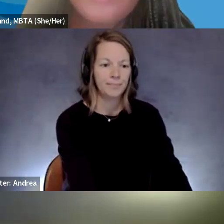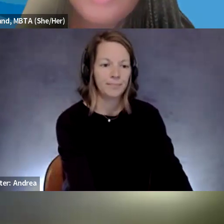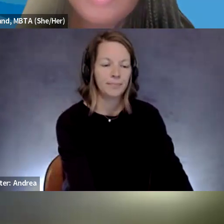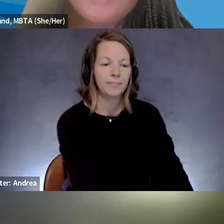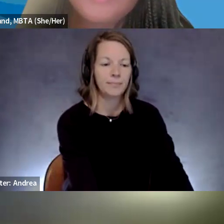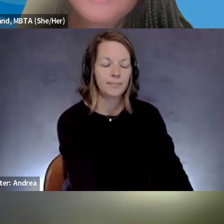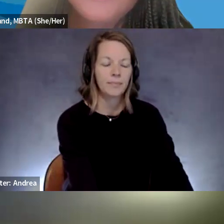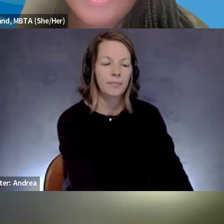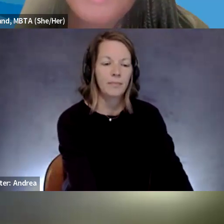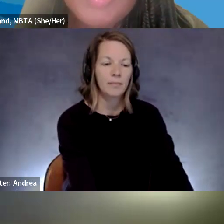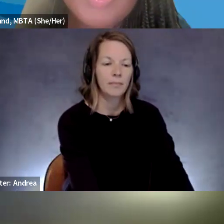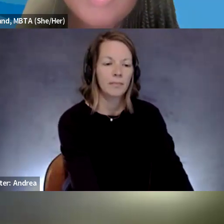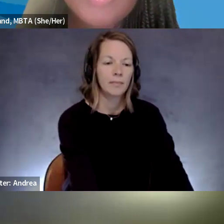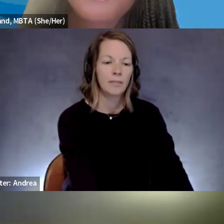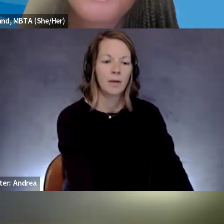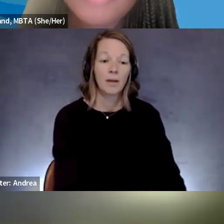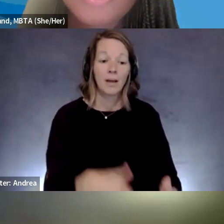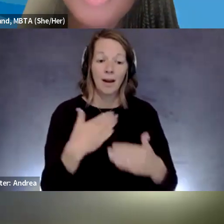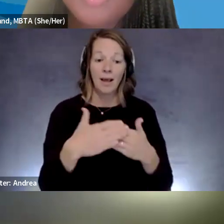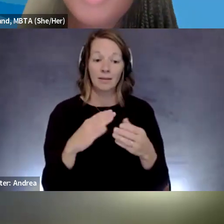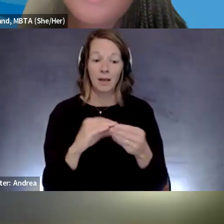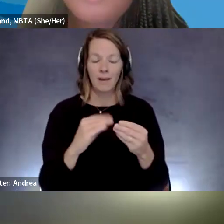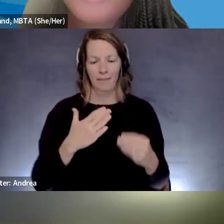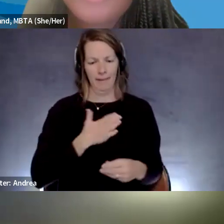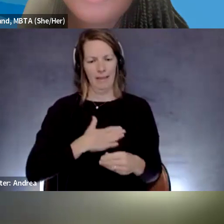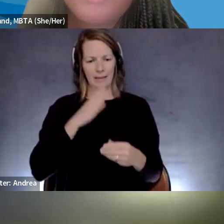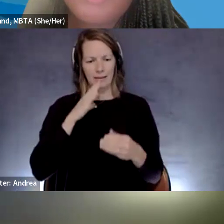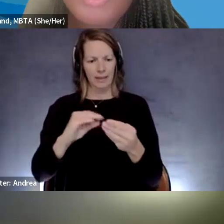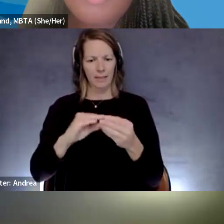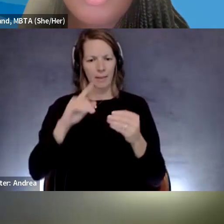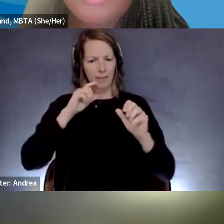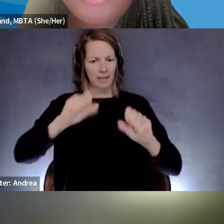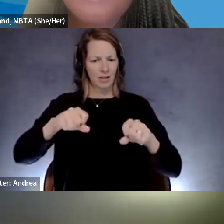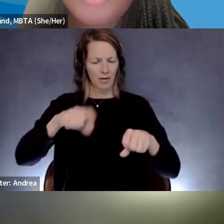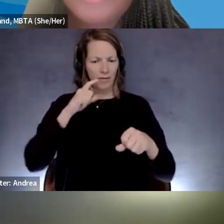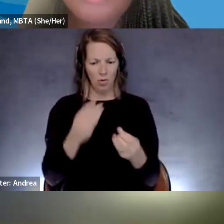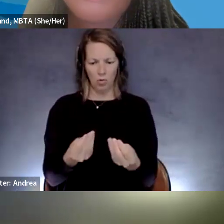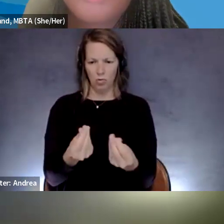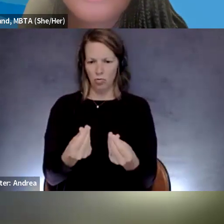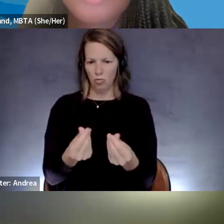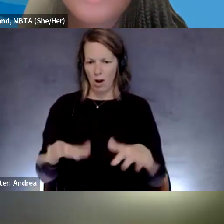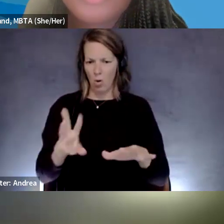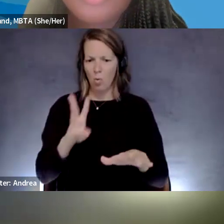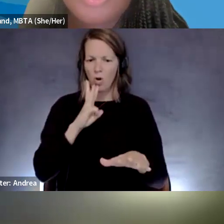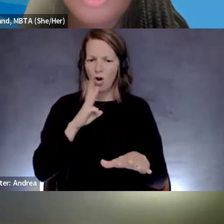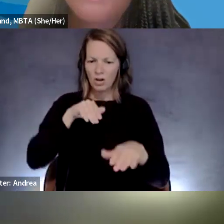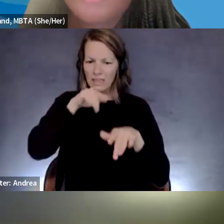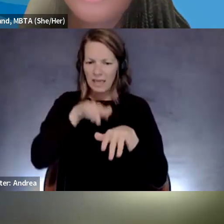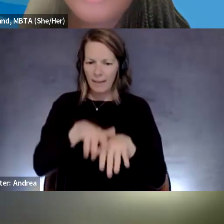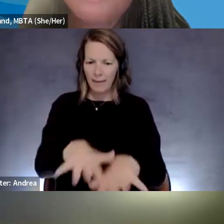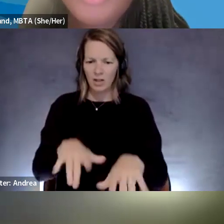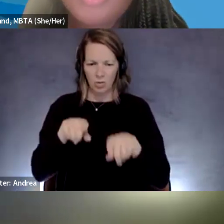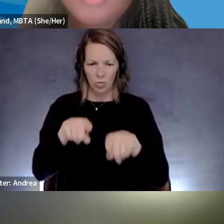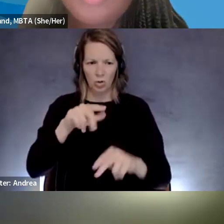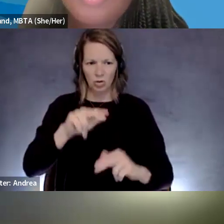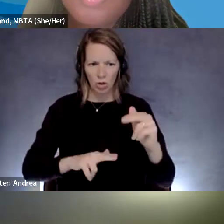Thank you for that. The next comment is, please speak about the potential for groundwater contamination through construction and what you're